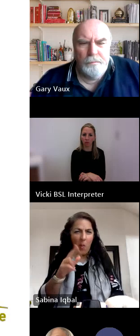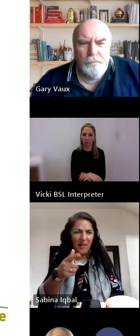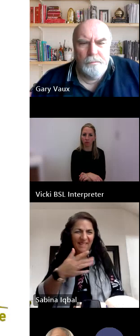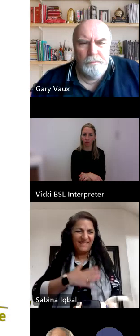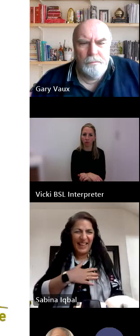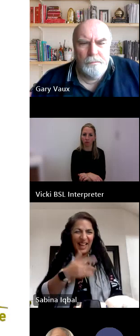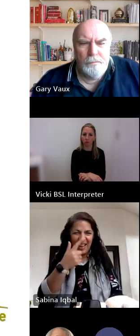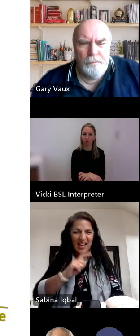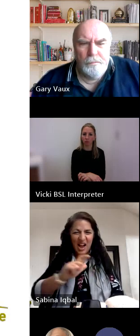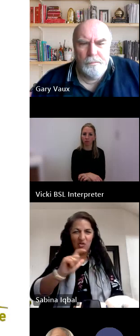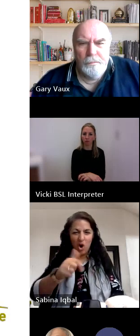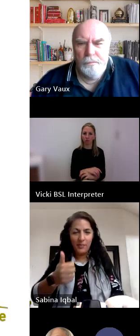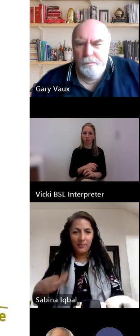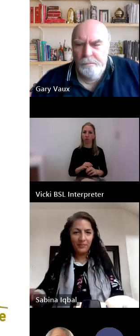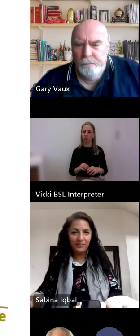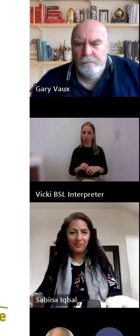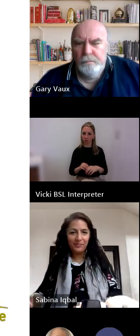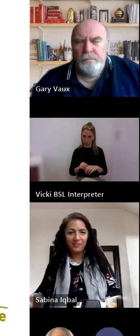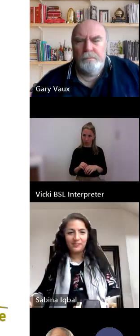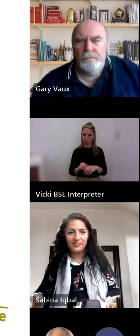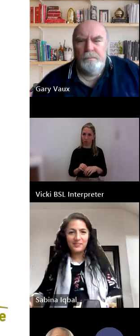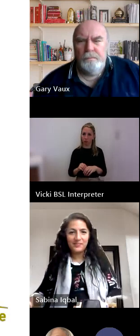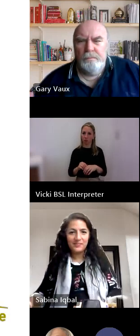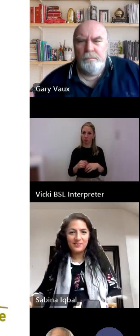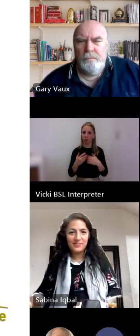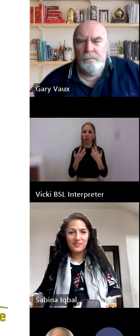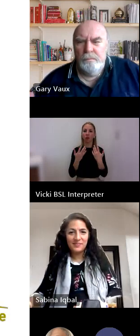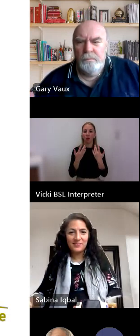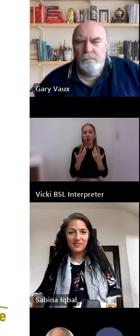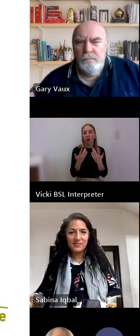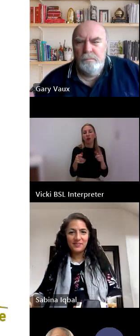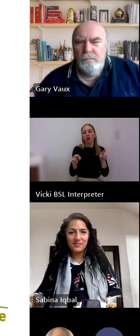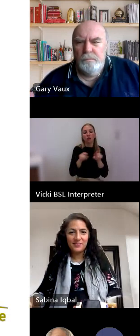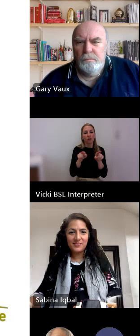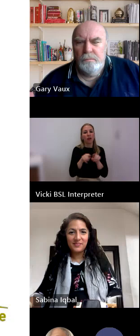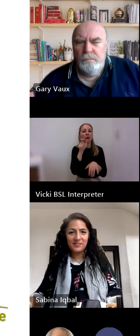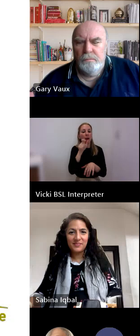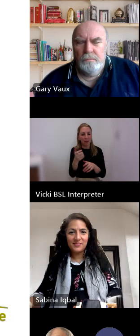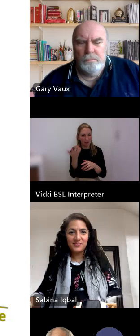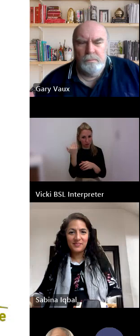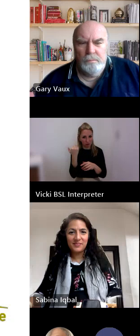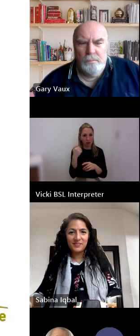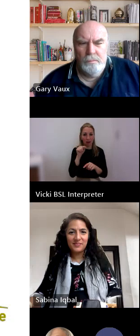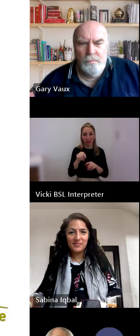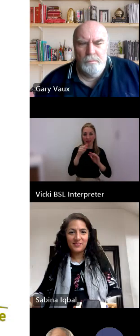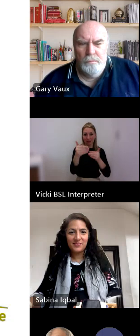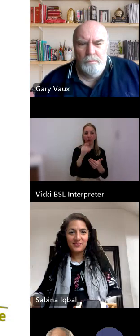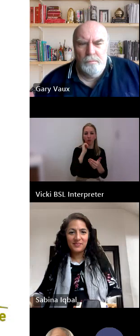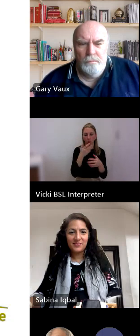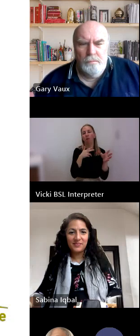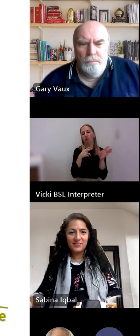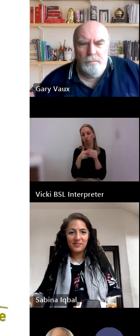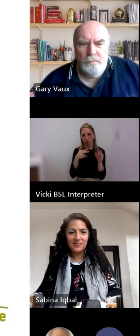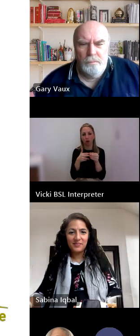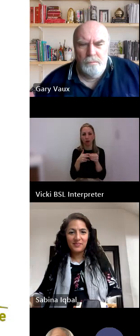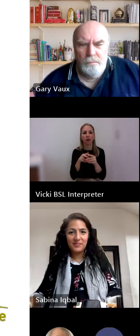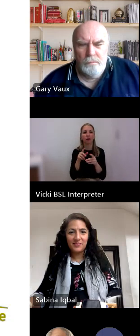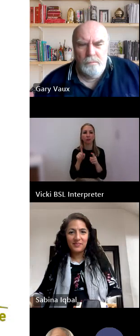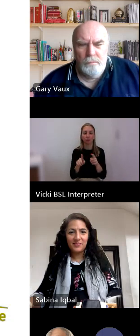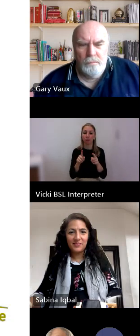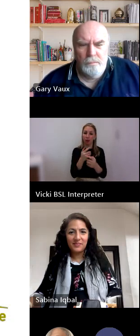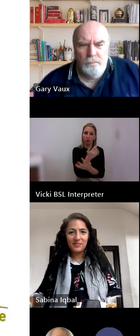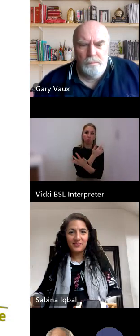Okay, right. So, as I said earlier, please note this session is being recorded. Because there are so